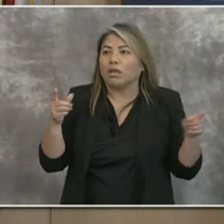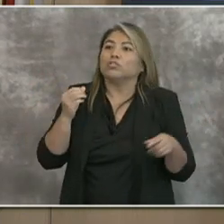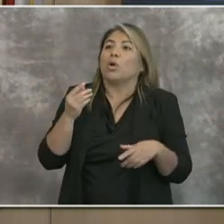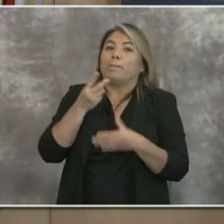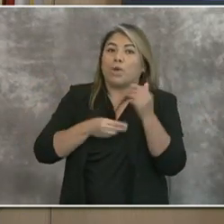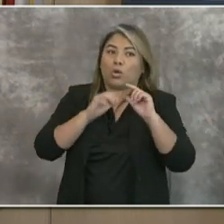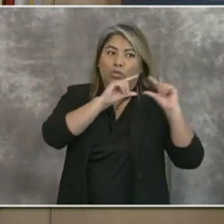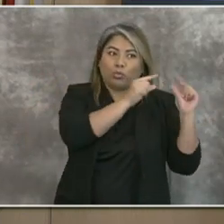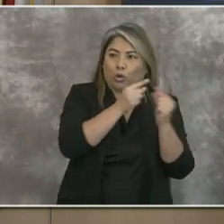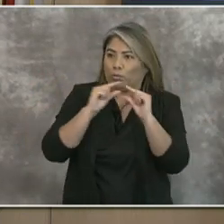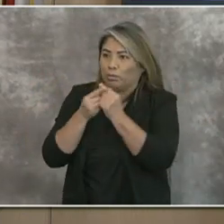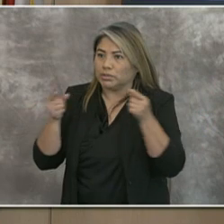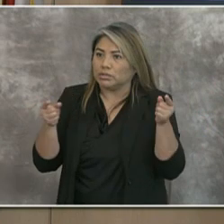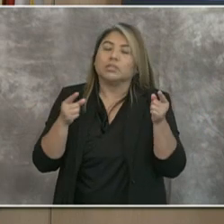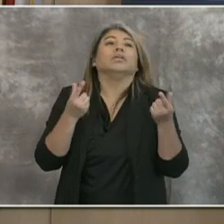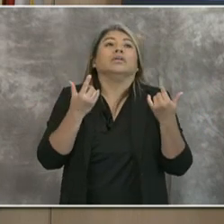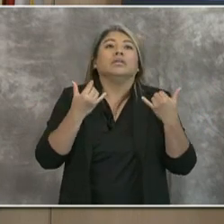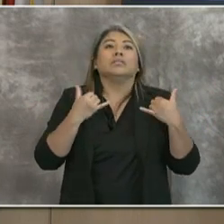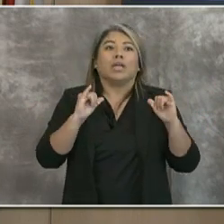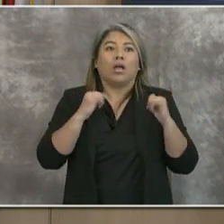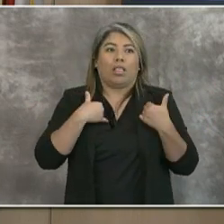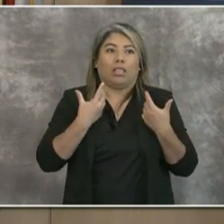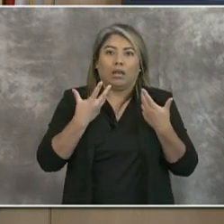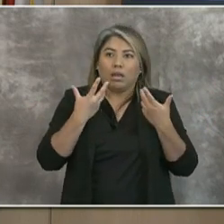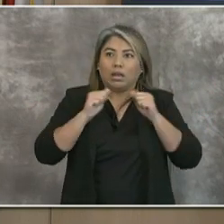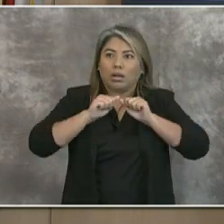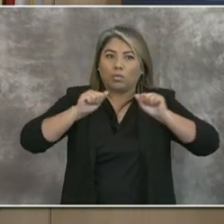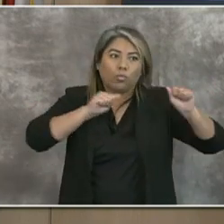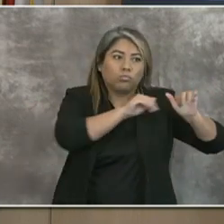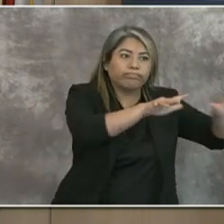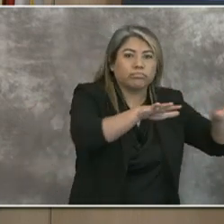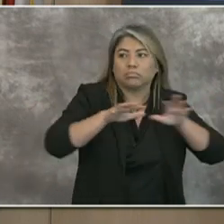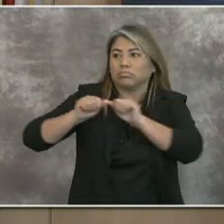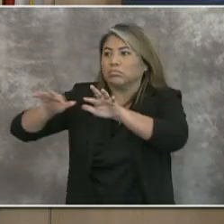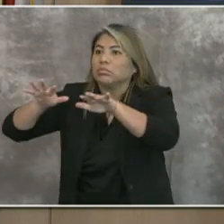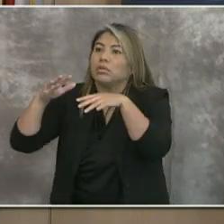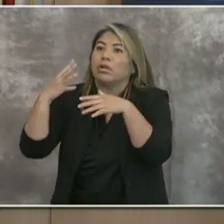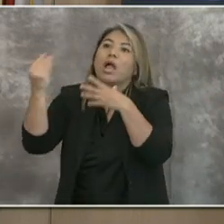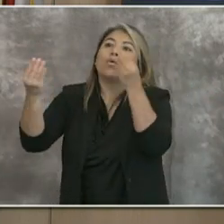groups put their health at risk when they turned out to protest.